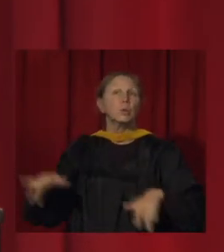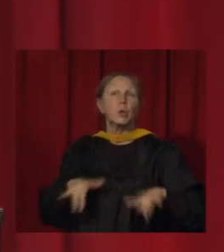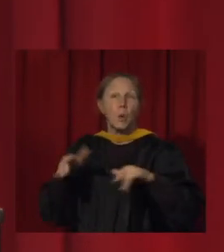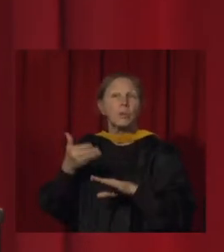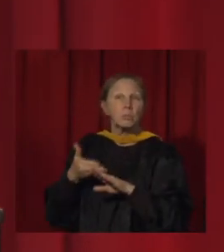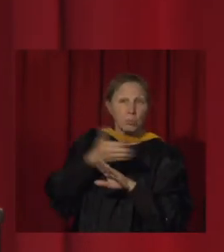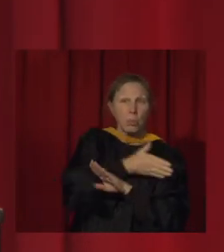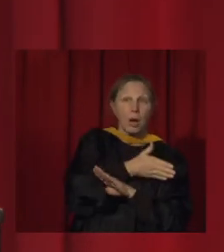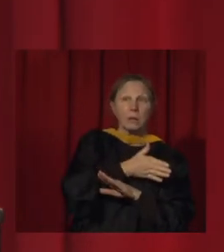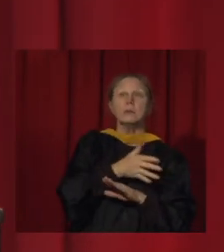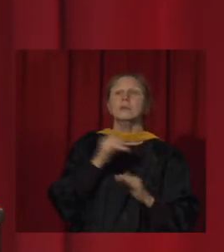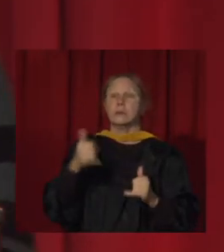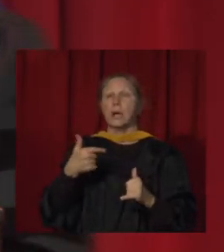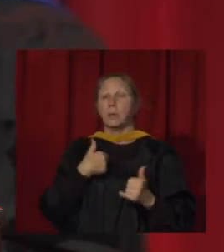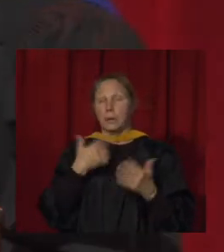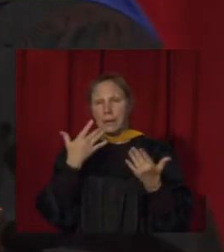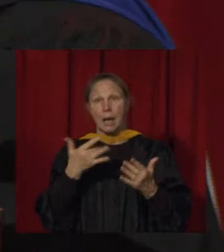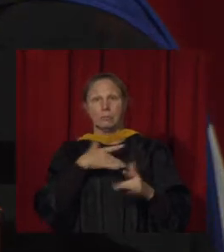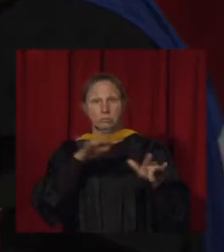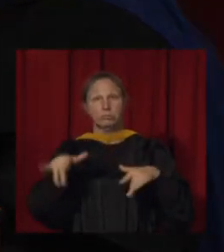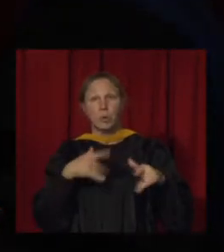of time. We will now hear from Melissa.